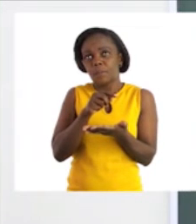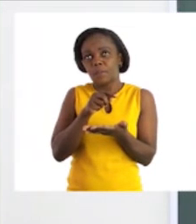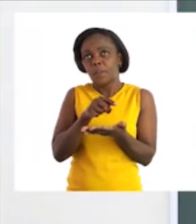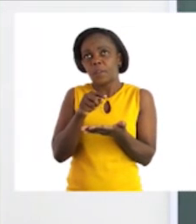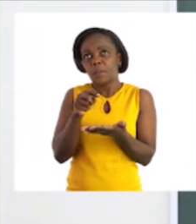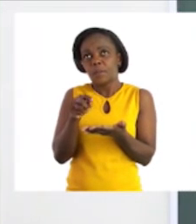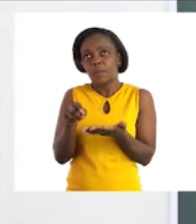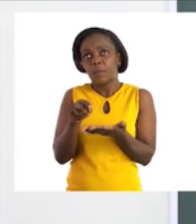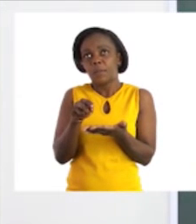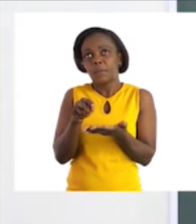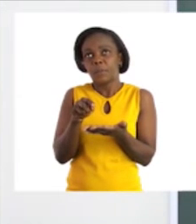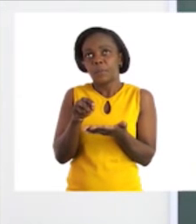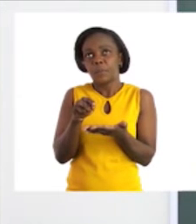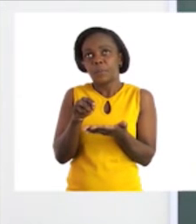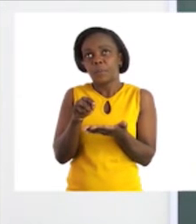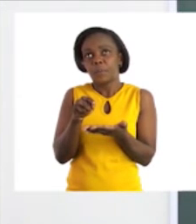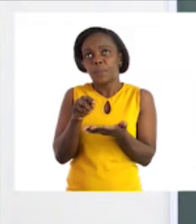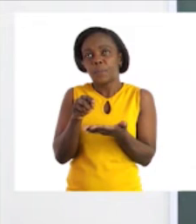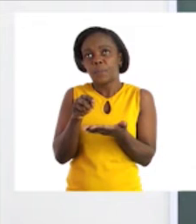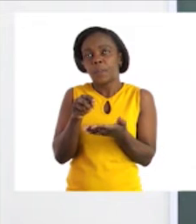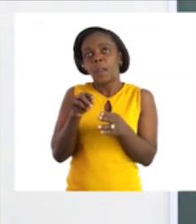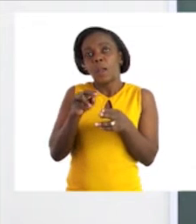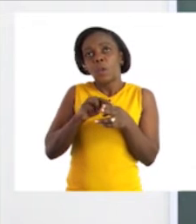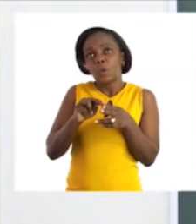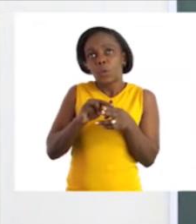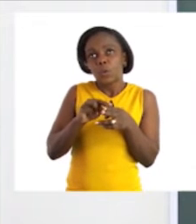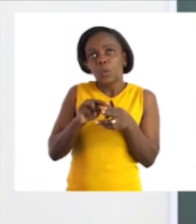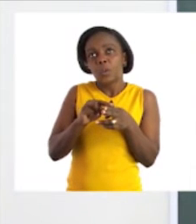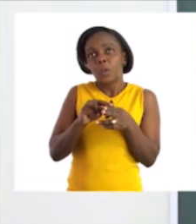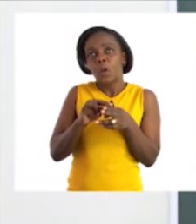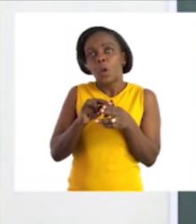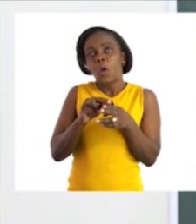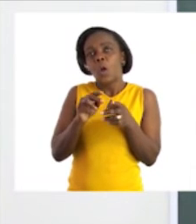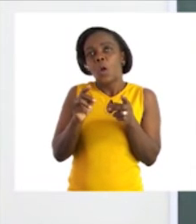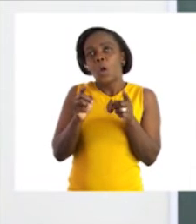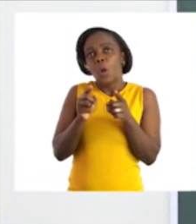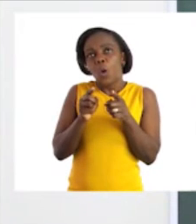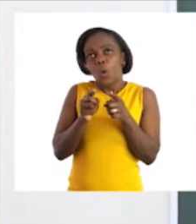long hand, remember we must always use our long hand first. If our